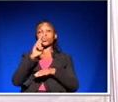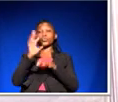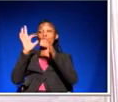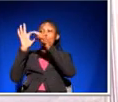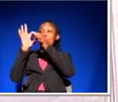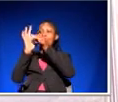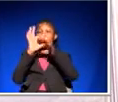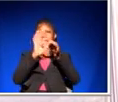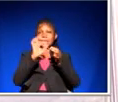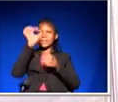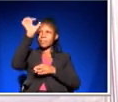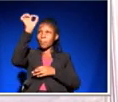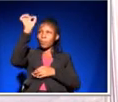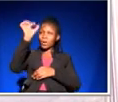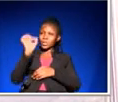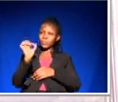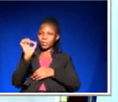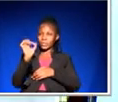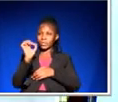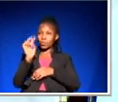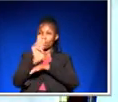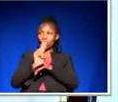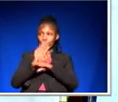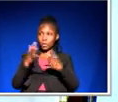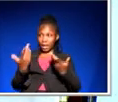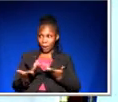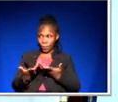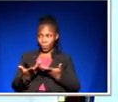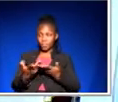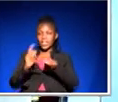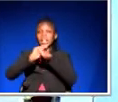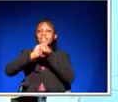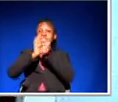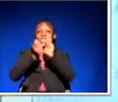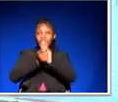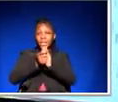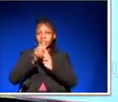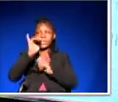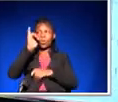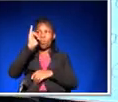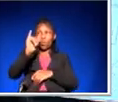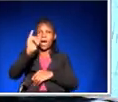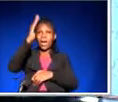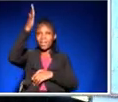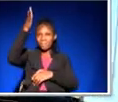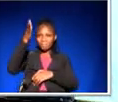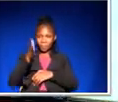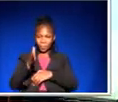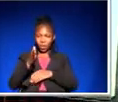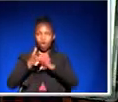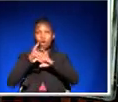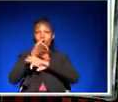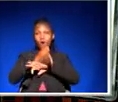Now to get the gradient, we are going to use this formula, the change in y coordinate over